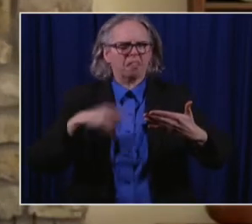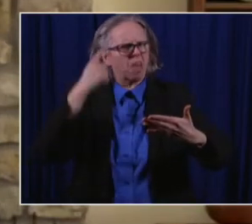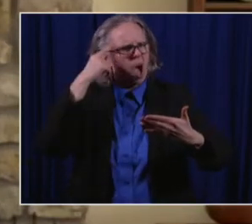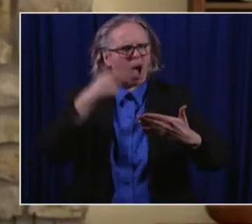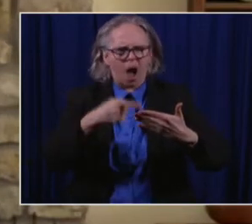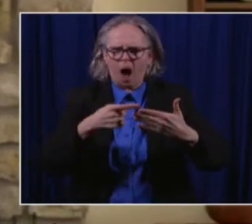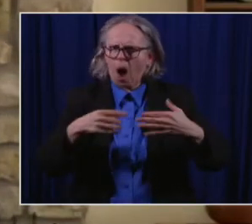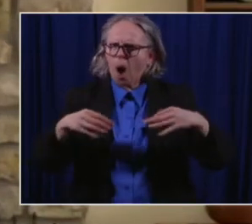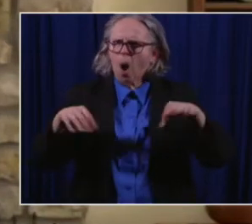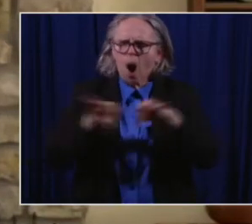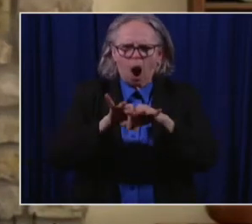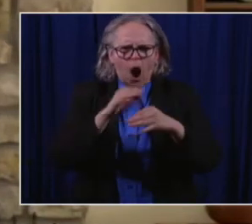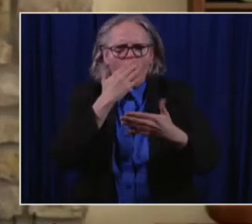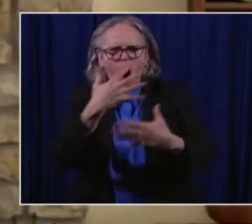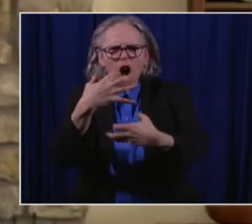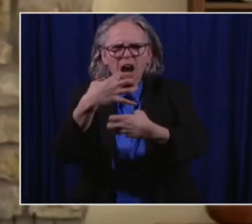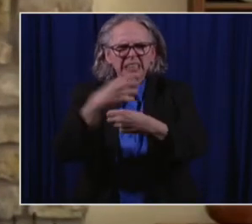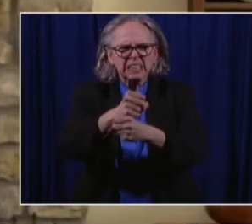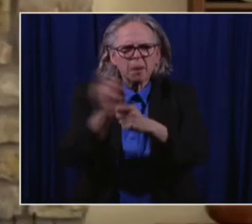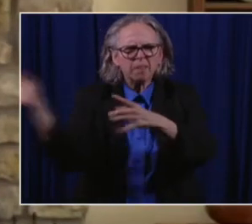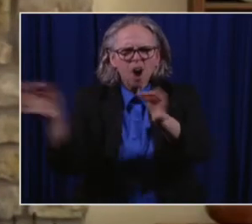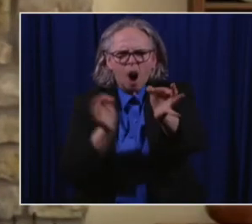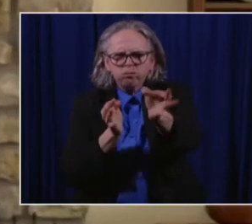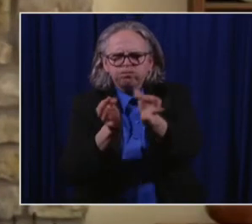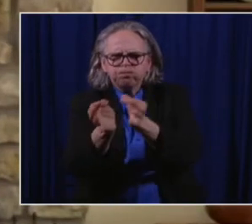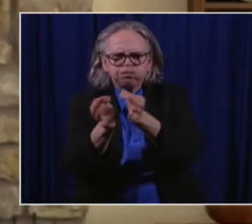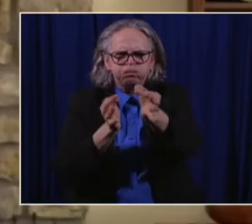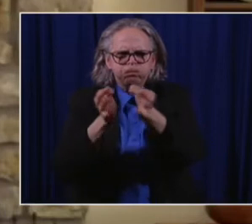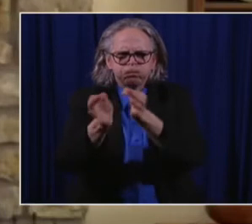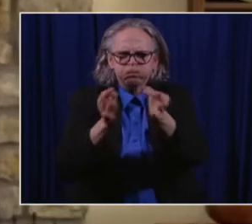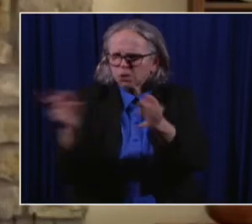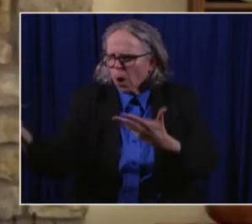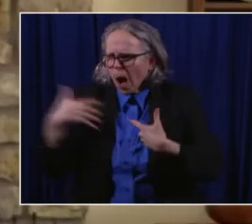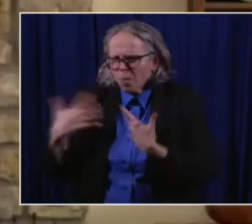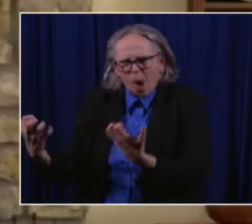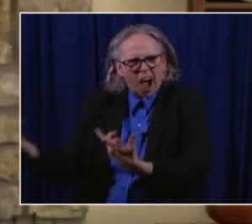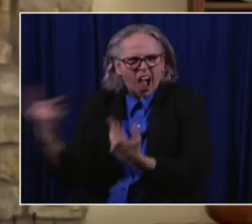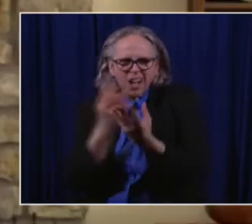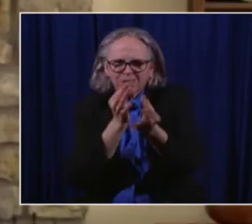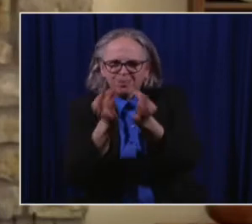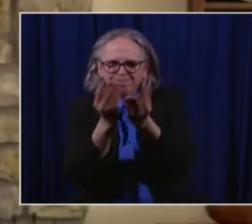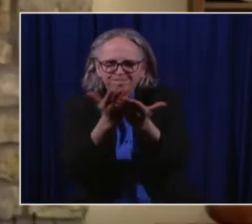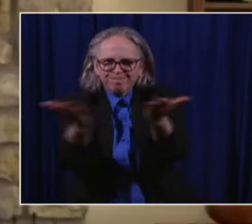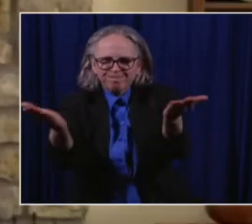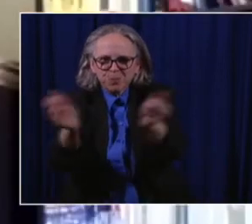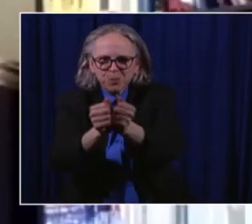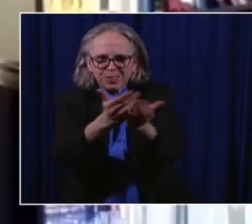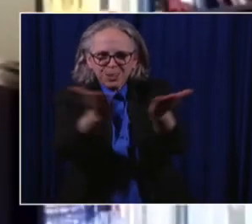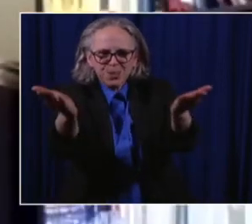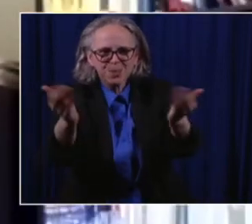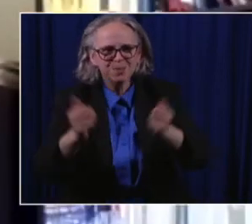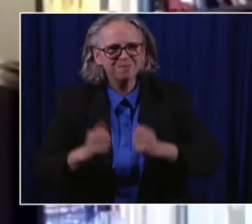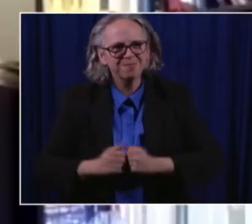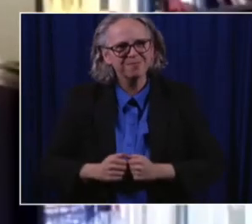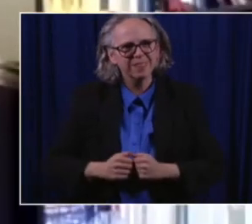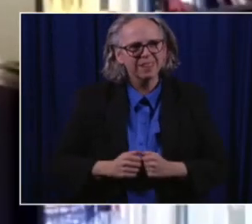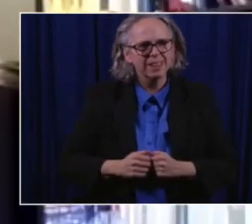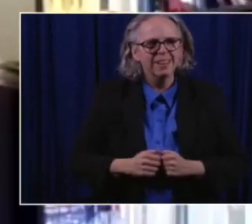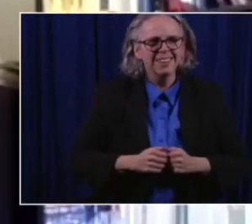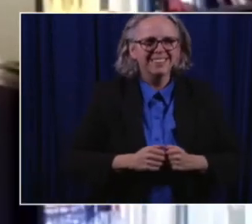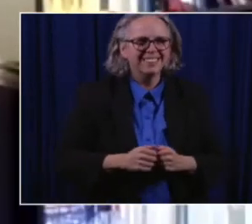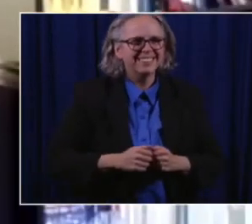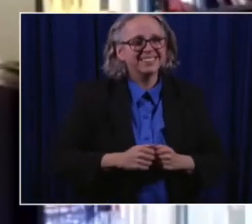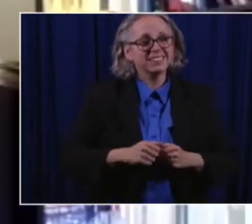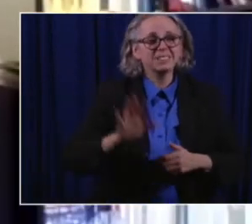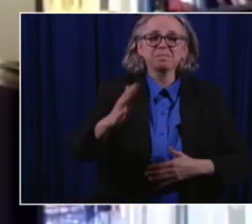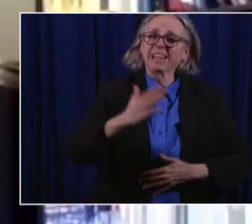summary of what you all had told us last night. So you could just kind of share what you're seeing. I'd be happy to. Thank you